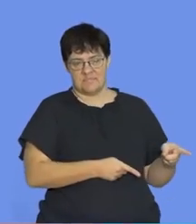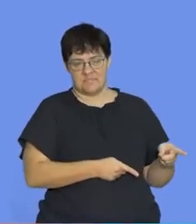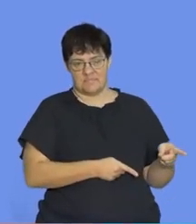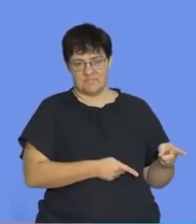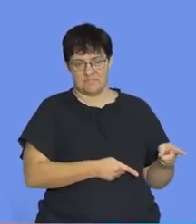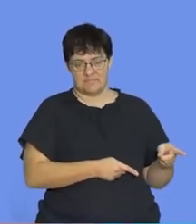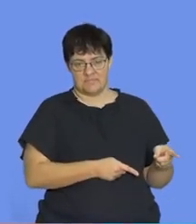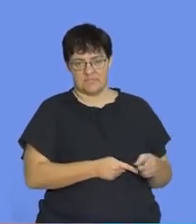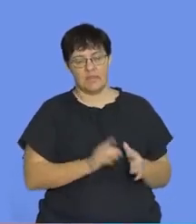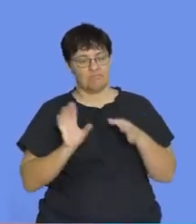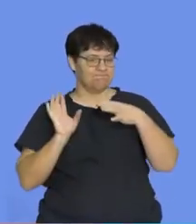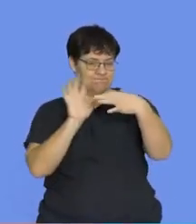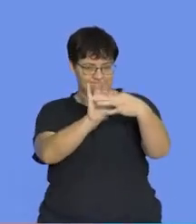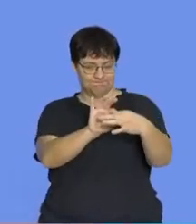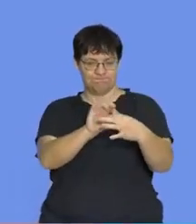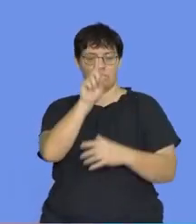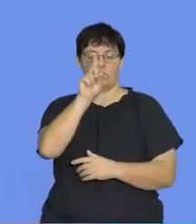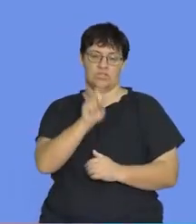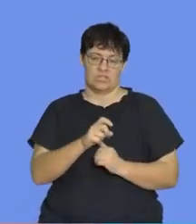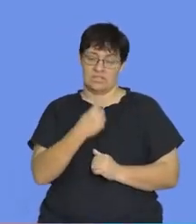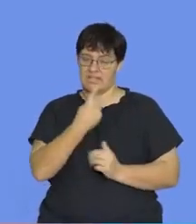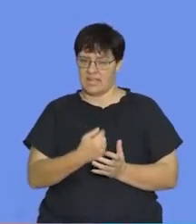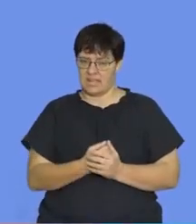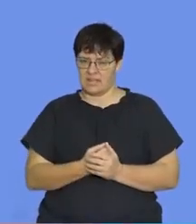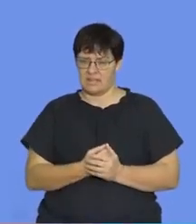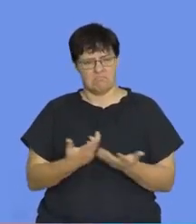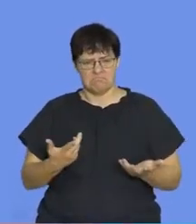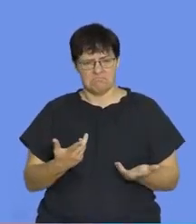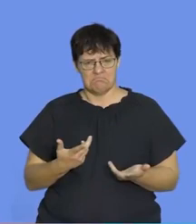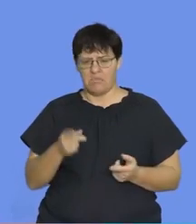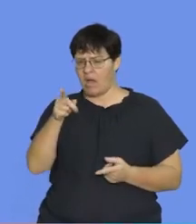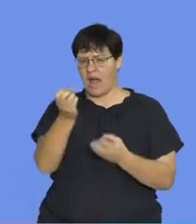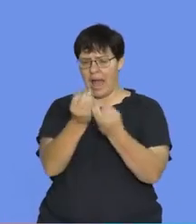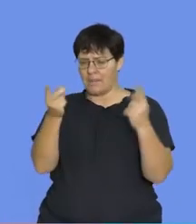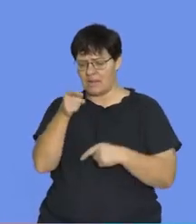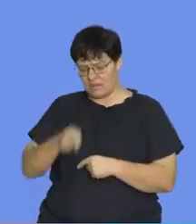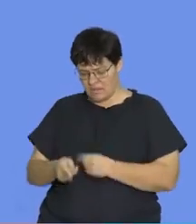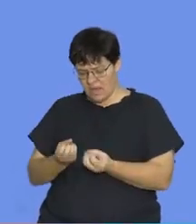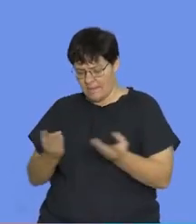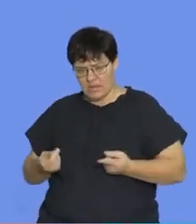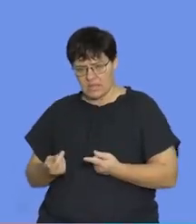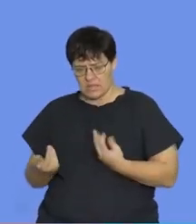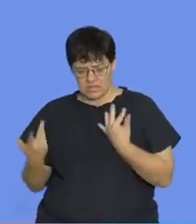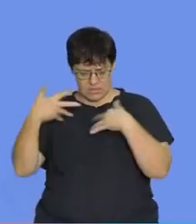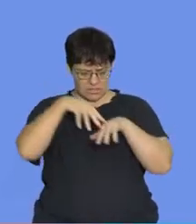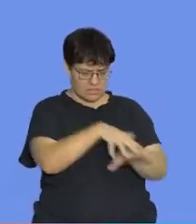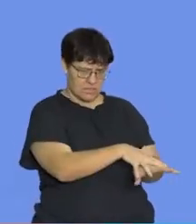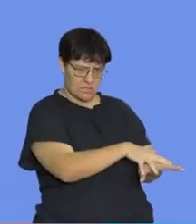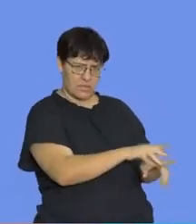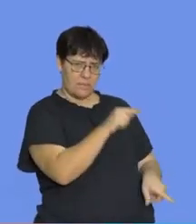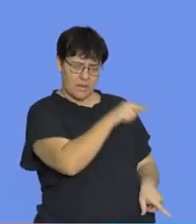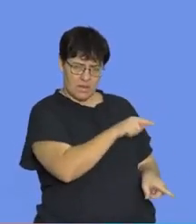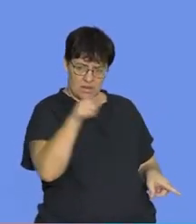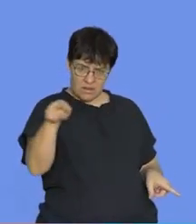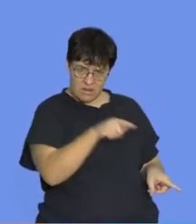the big question that we asked when we said, okay, what exactly happens to the quantity of matter during a chemical change or a